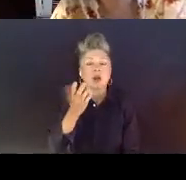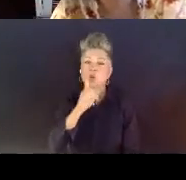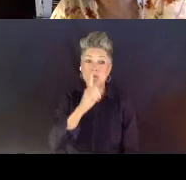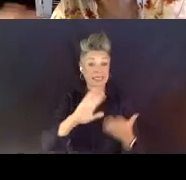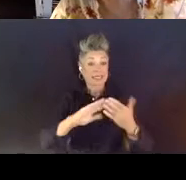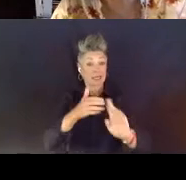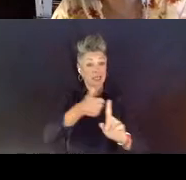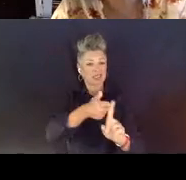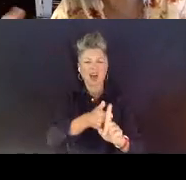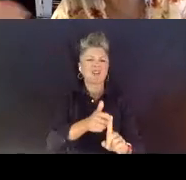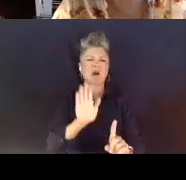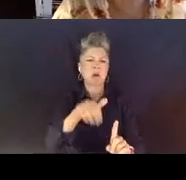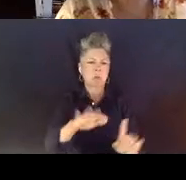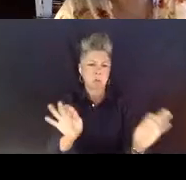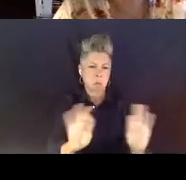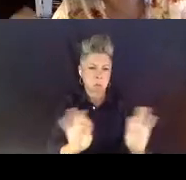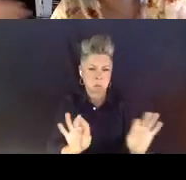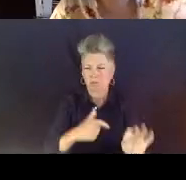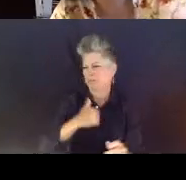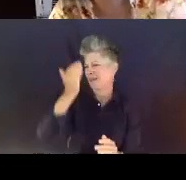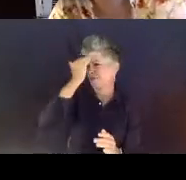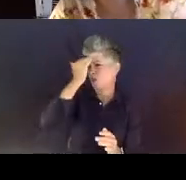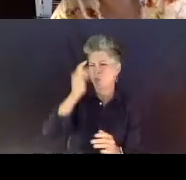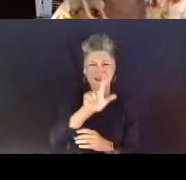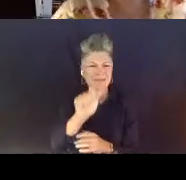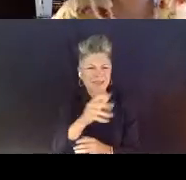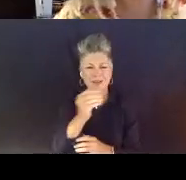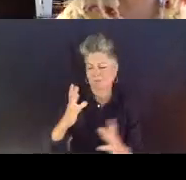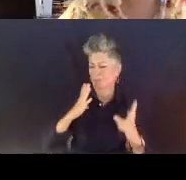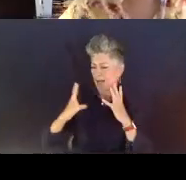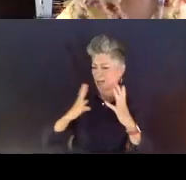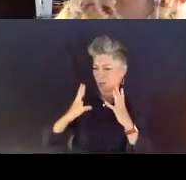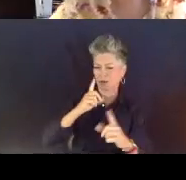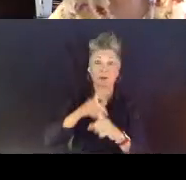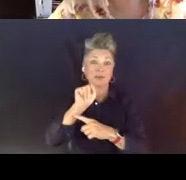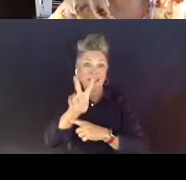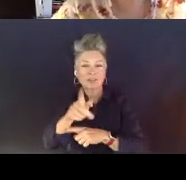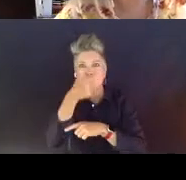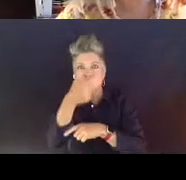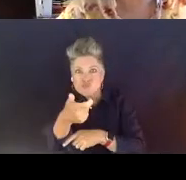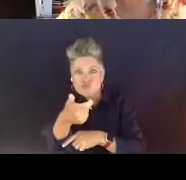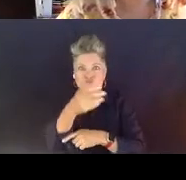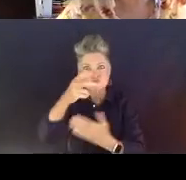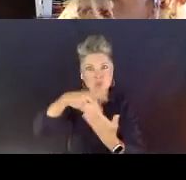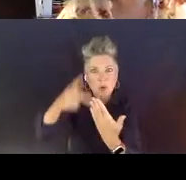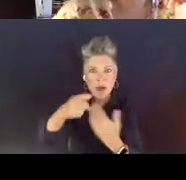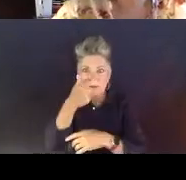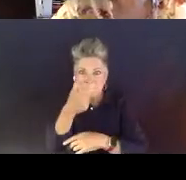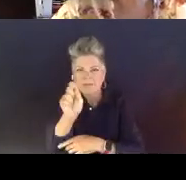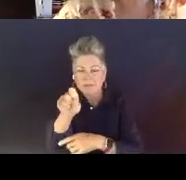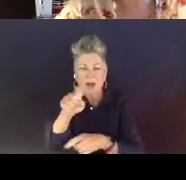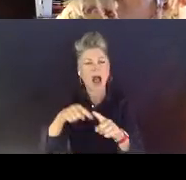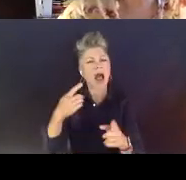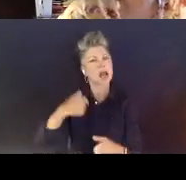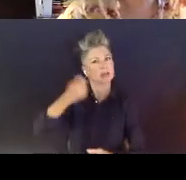have known Los Angeles and Hollywood from the televisions and the serials. I kind of knew how it looked. But my